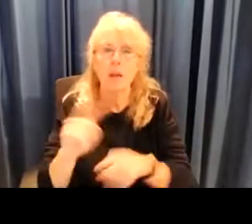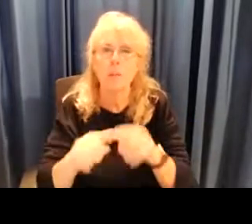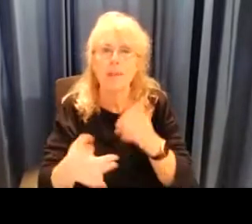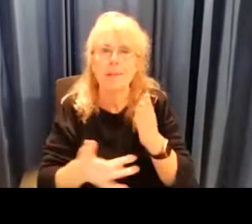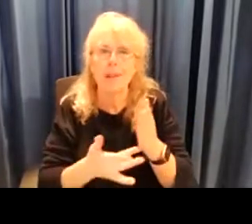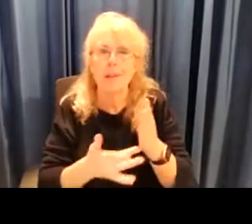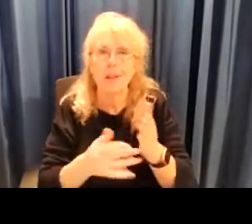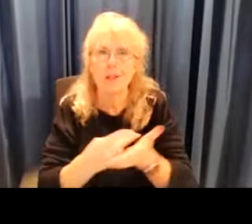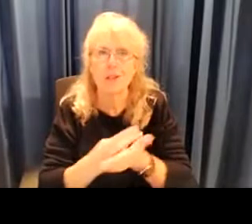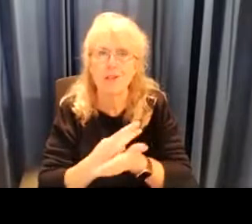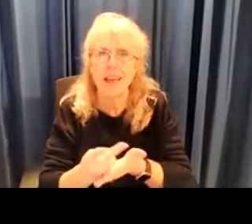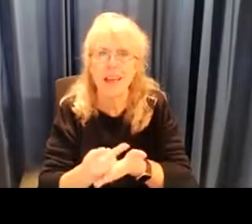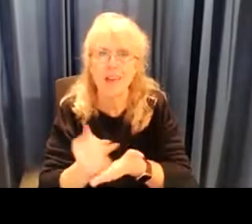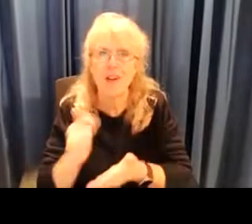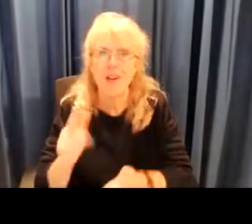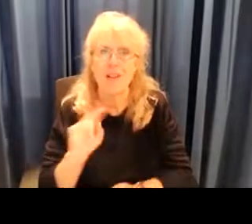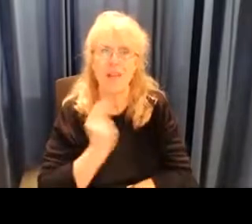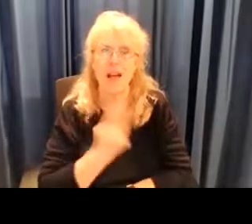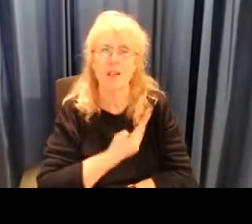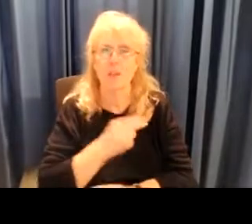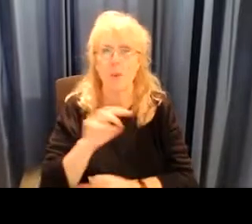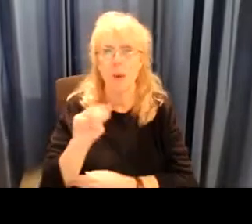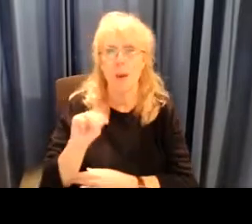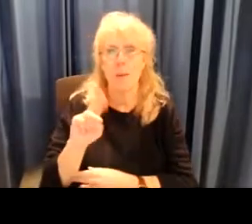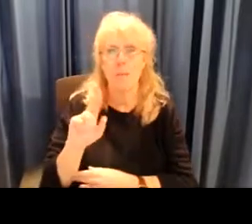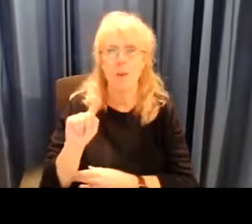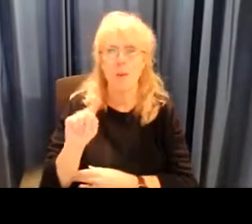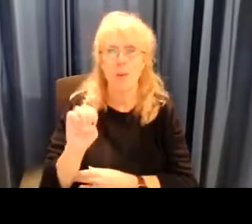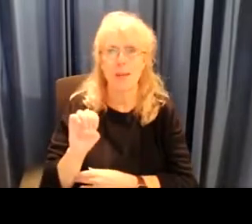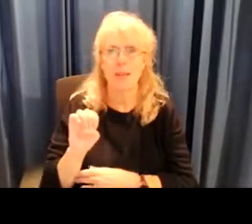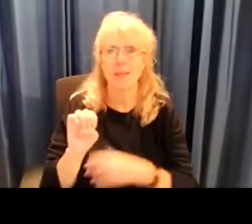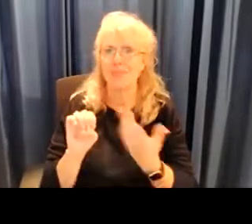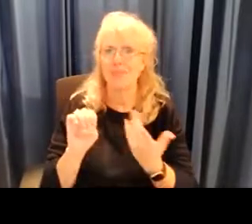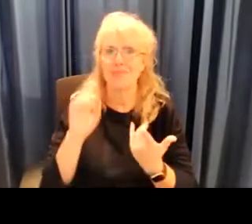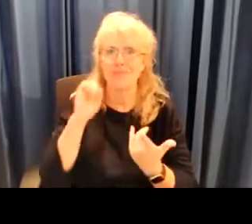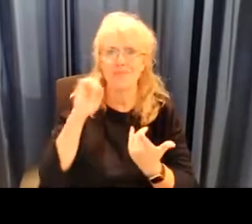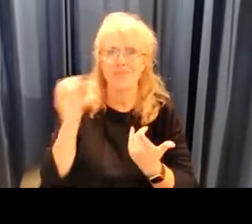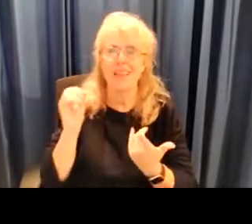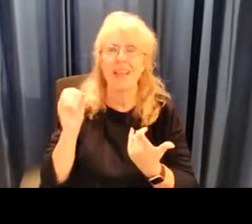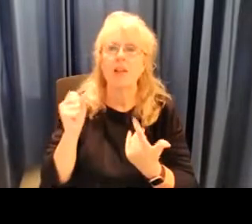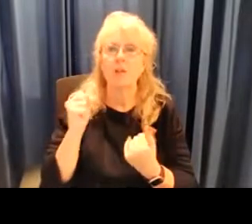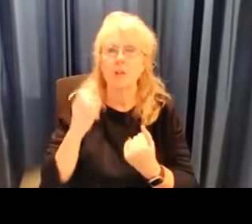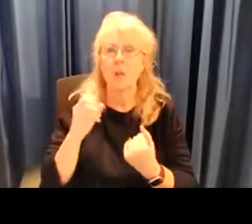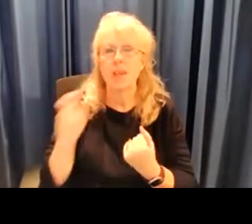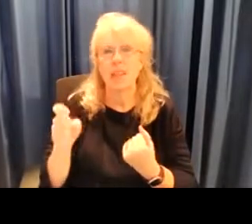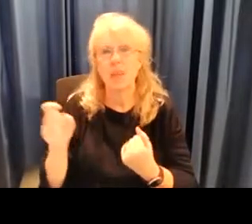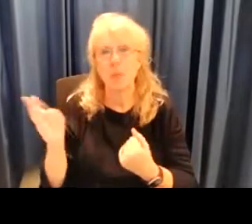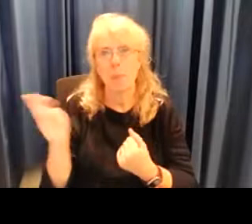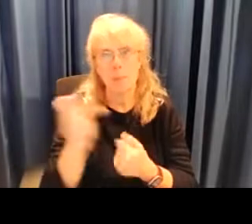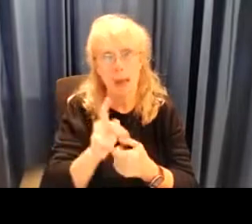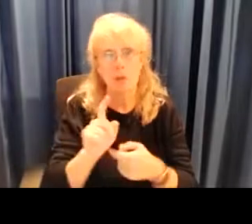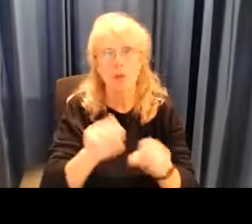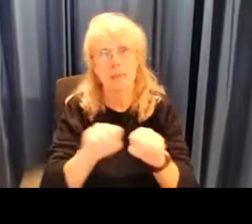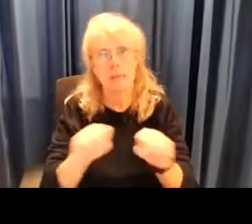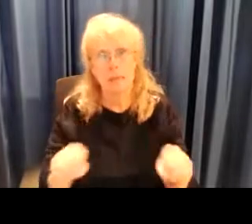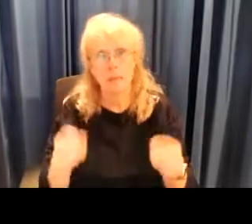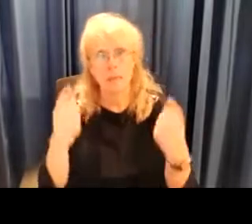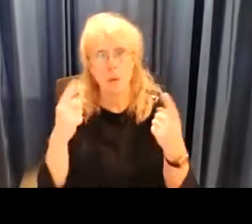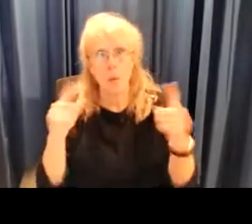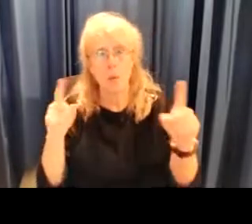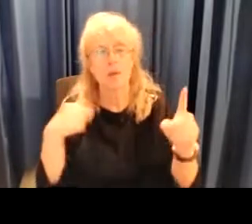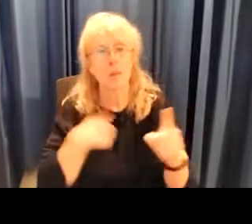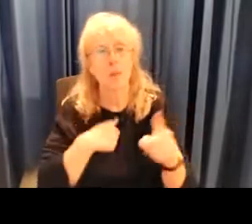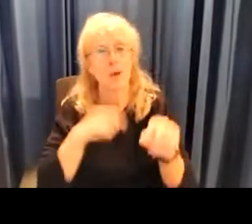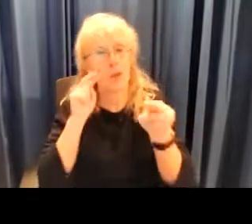muted, and we need to get back into a system that works. So we're looking forward